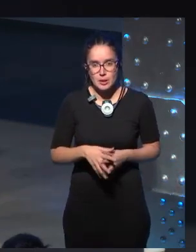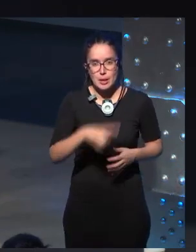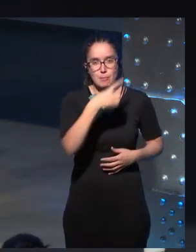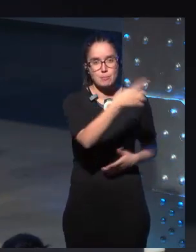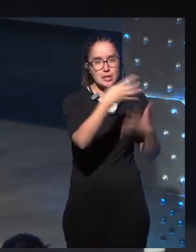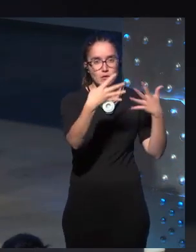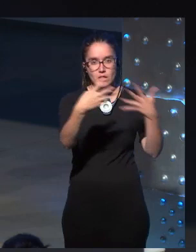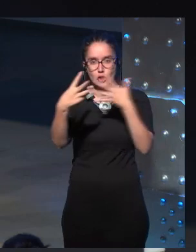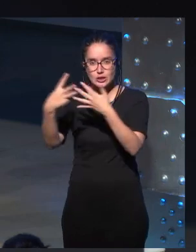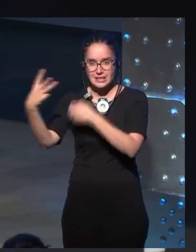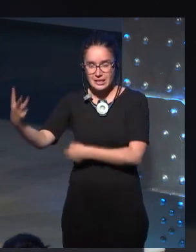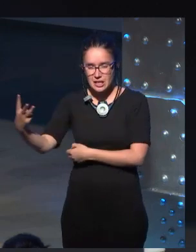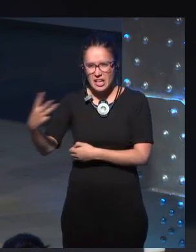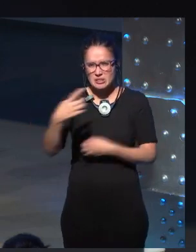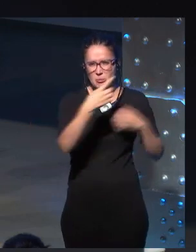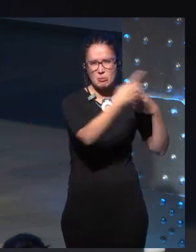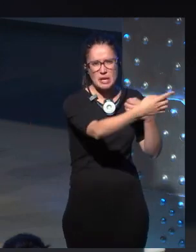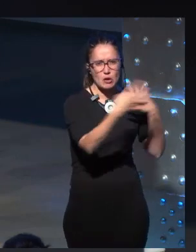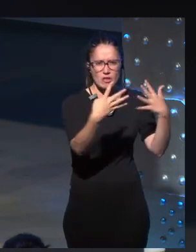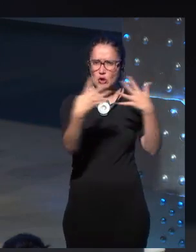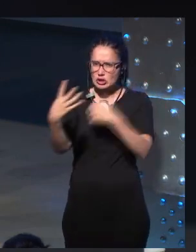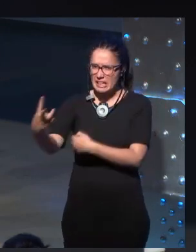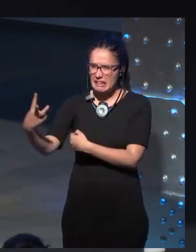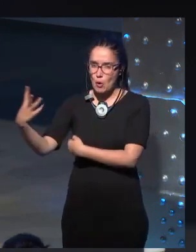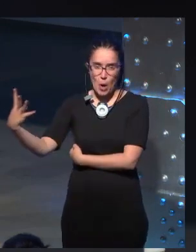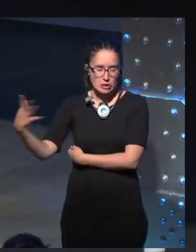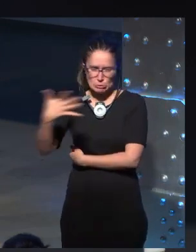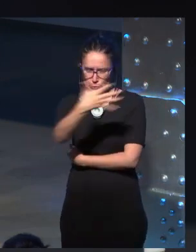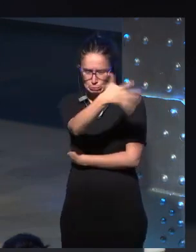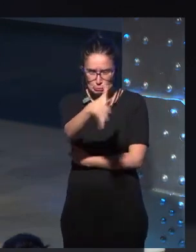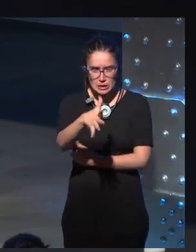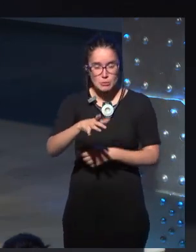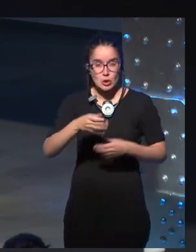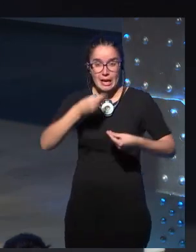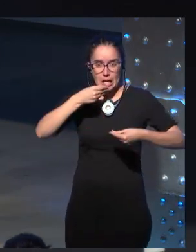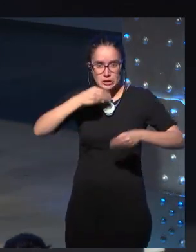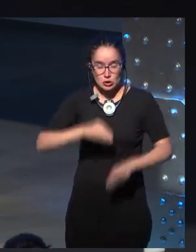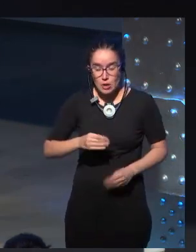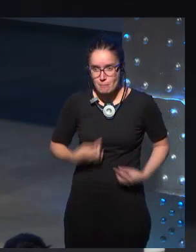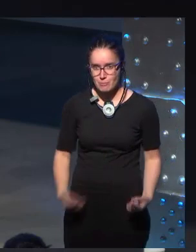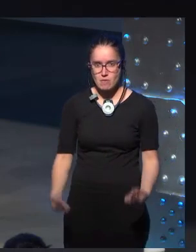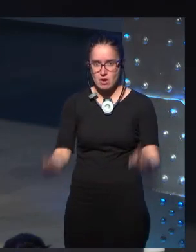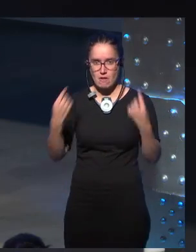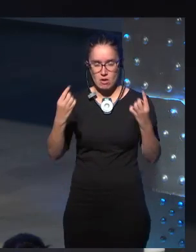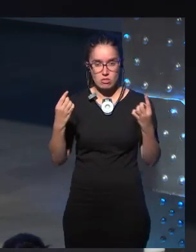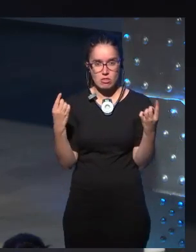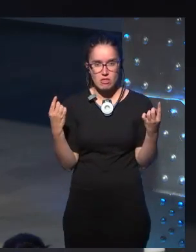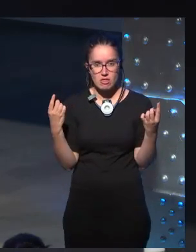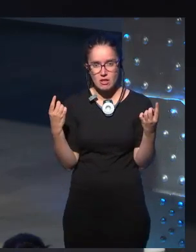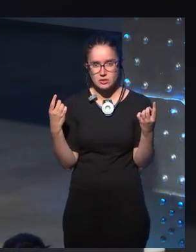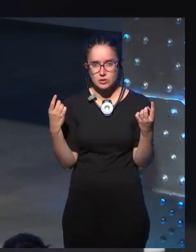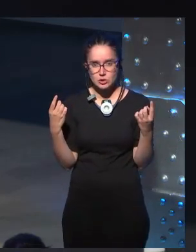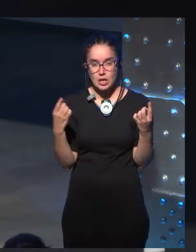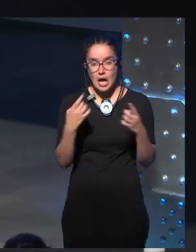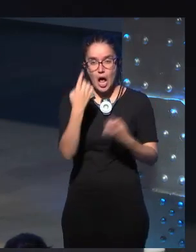1983 or 1984, for the first time in human history, some people gave